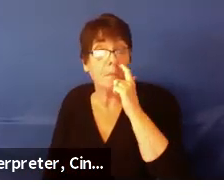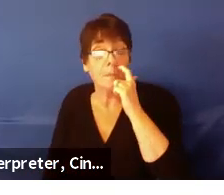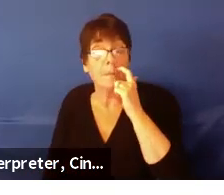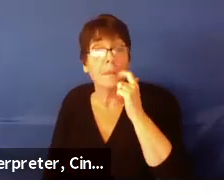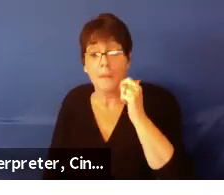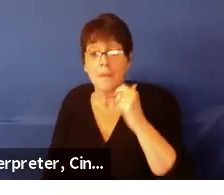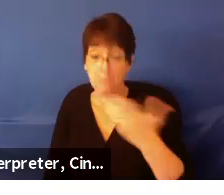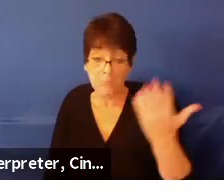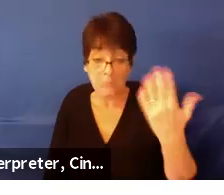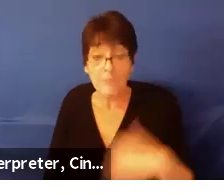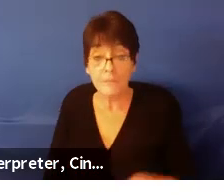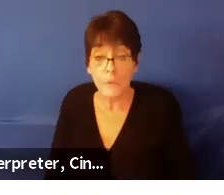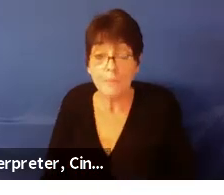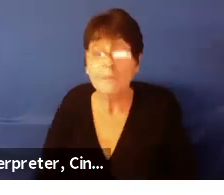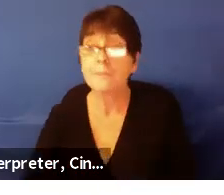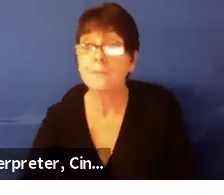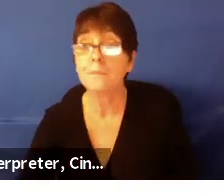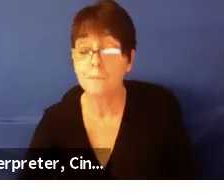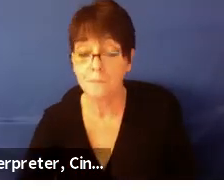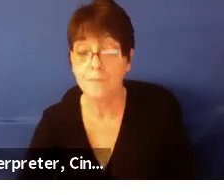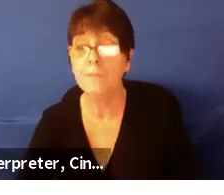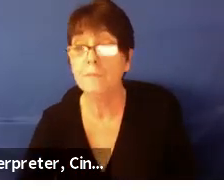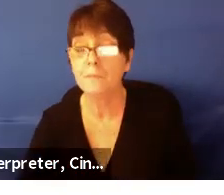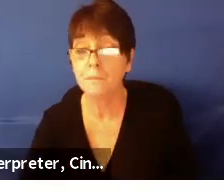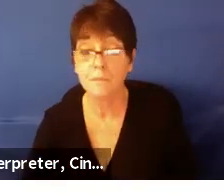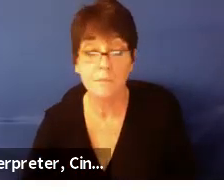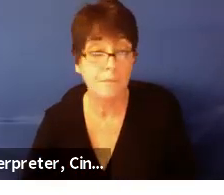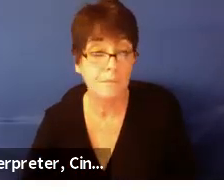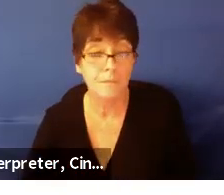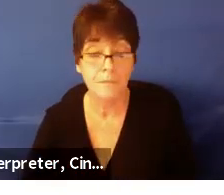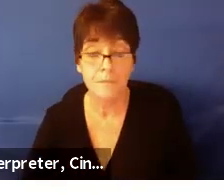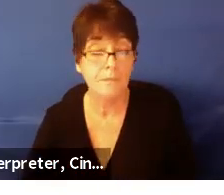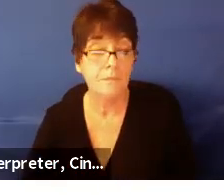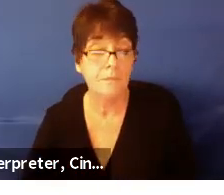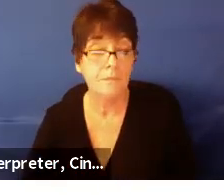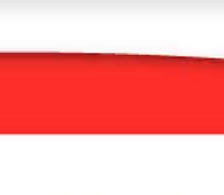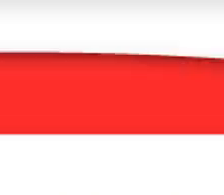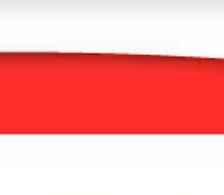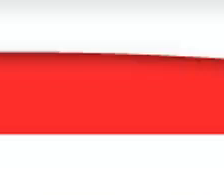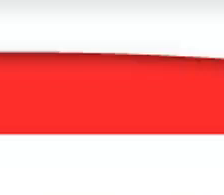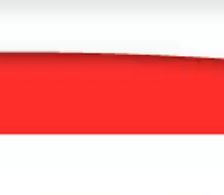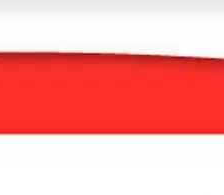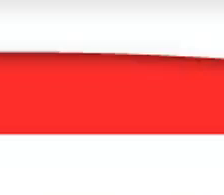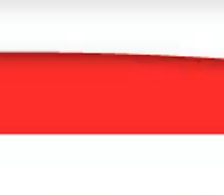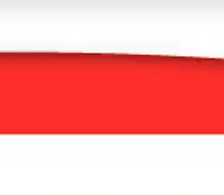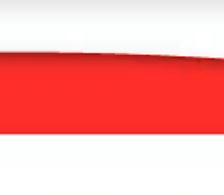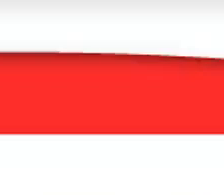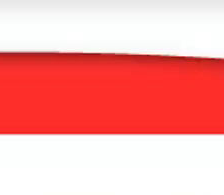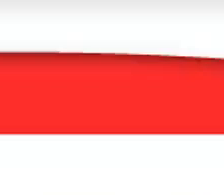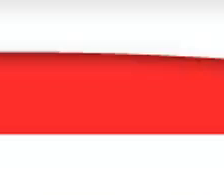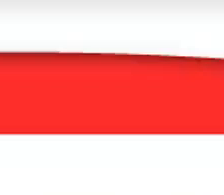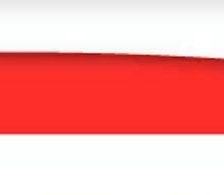And here's some lessons learned already. Congregate shelters will happen. The use of face coverings is